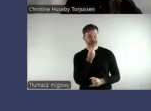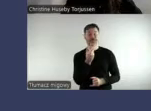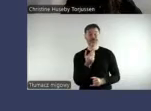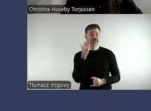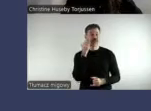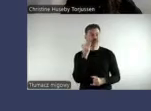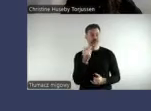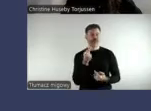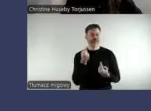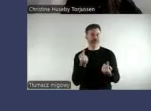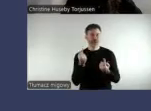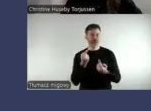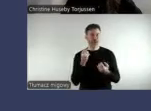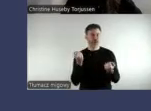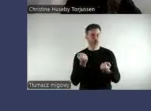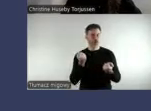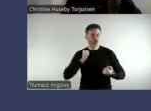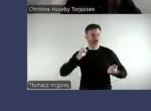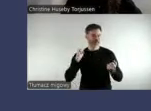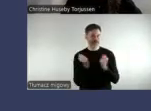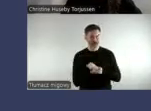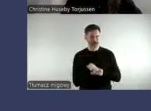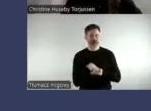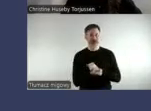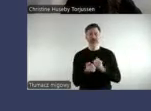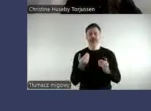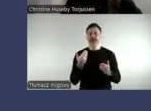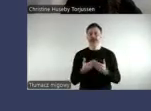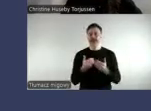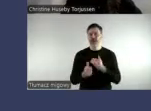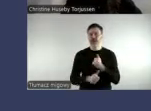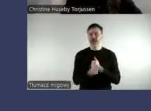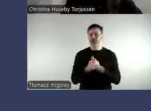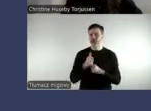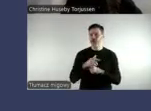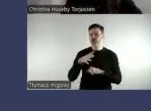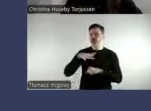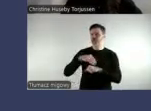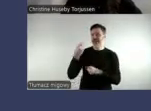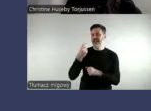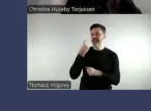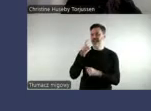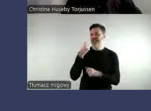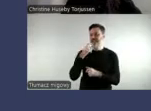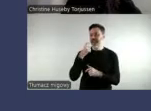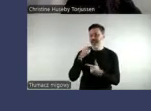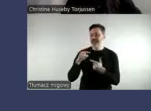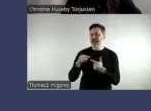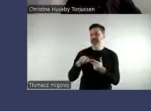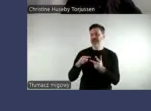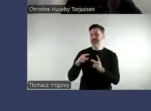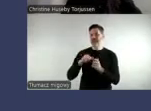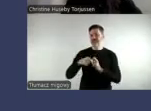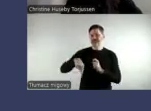areas, and with Sweden and Finland as our new NATO members also, Norway has gone from being a host